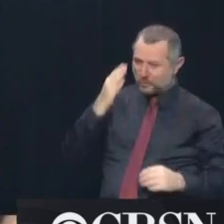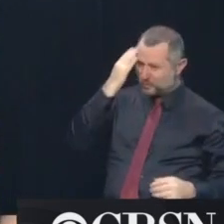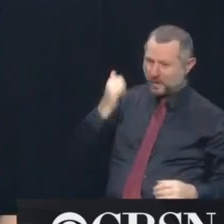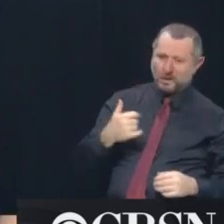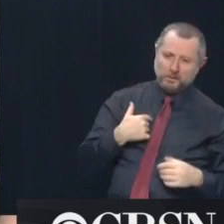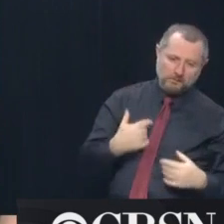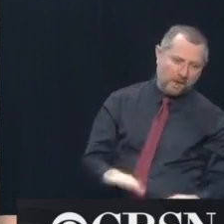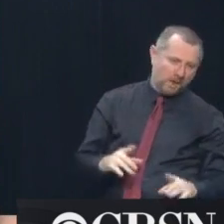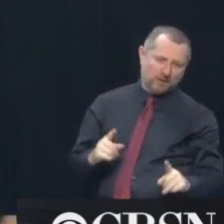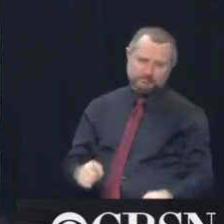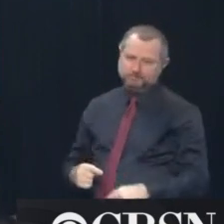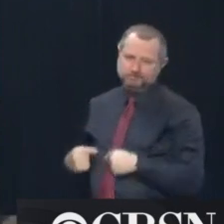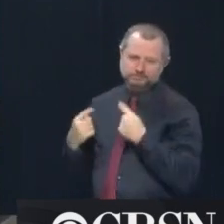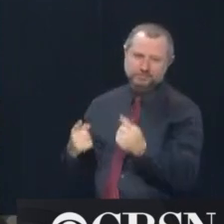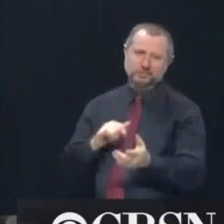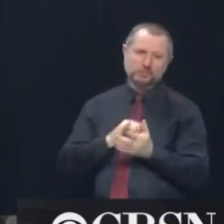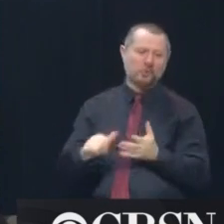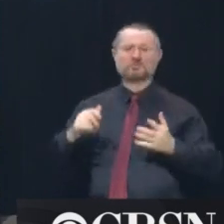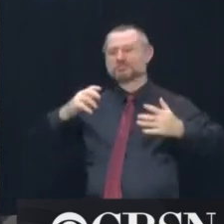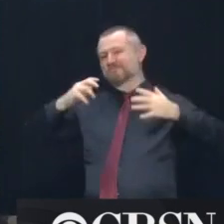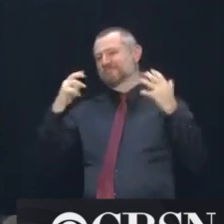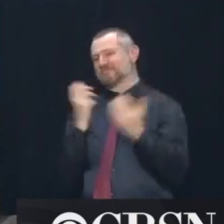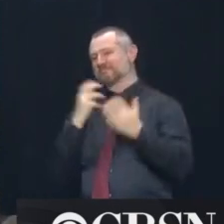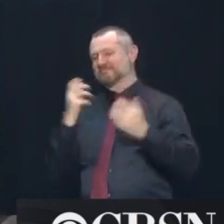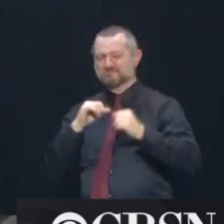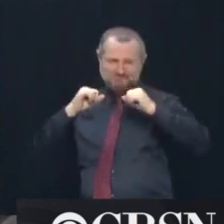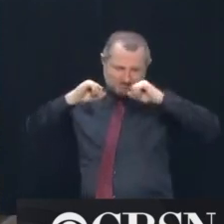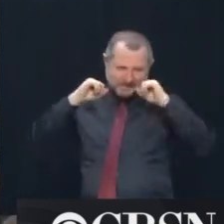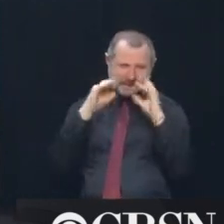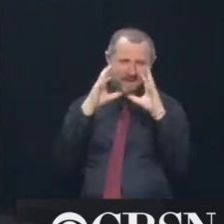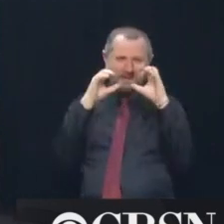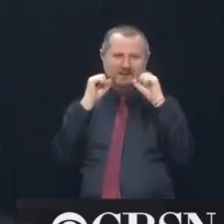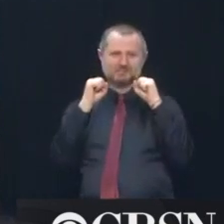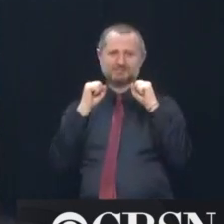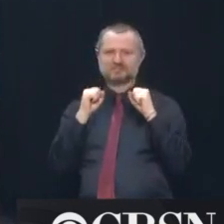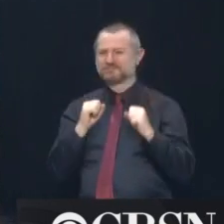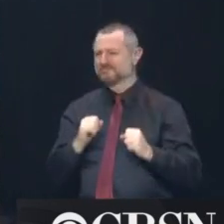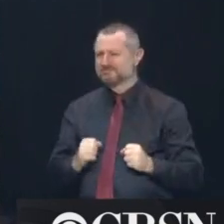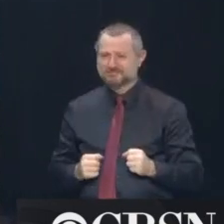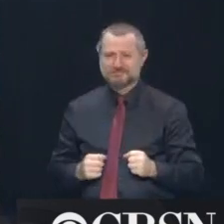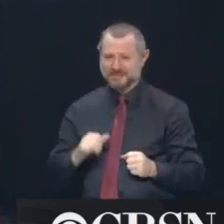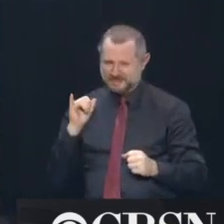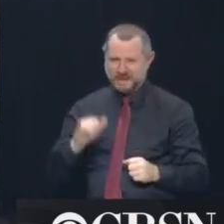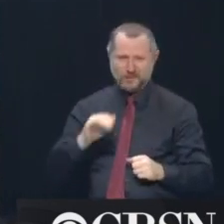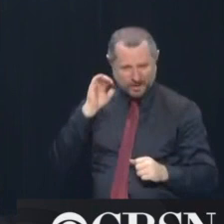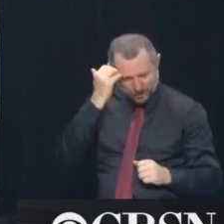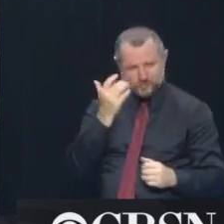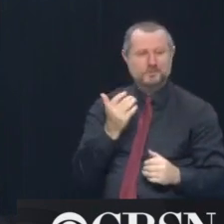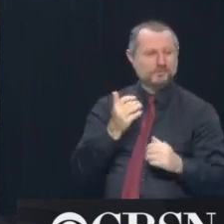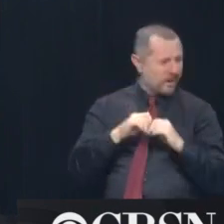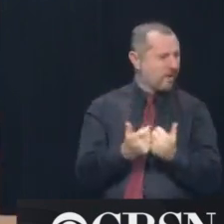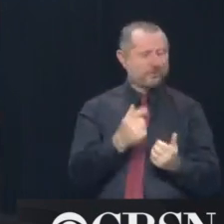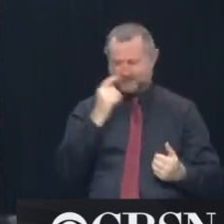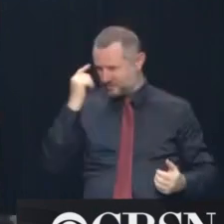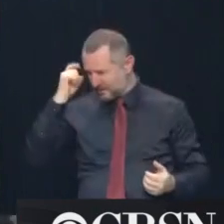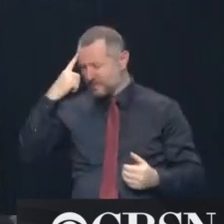period. You want to talk about how government is supposed to work. This is how it's supposed to work in the textbook.